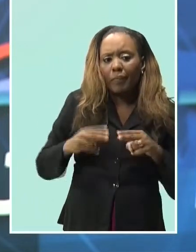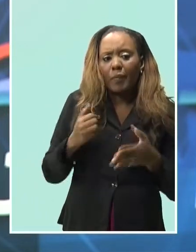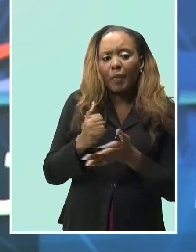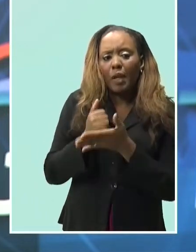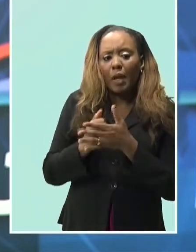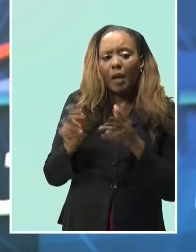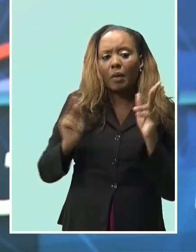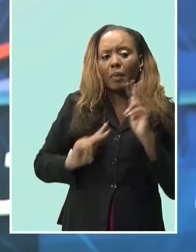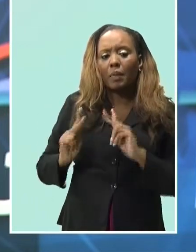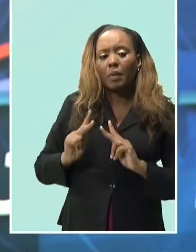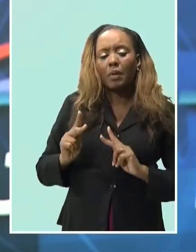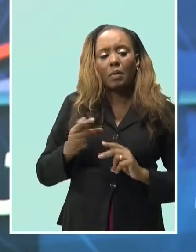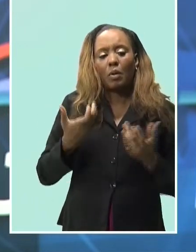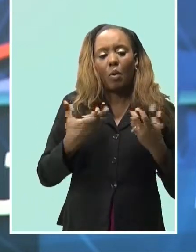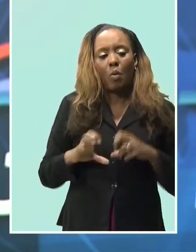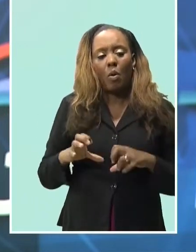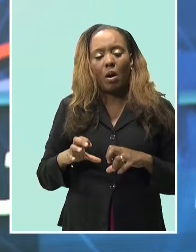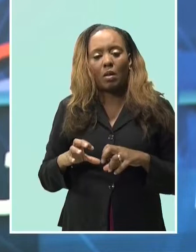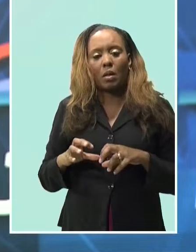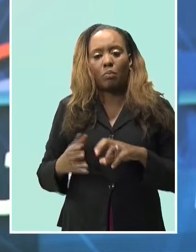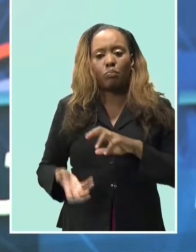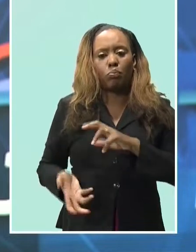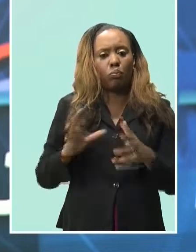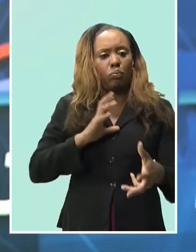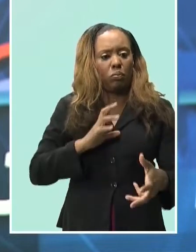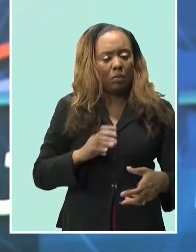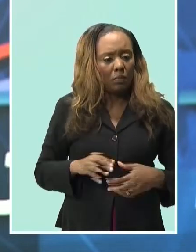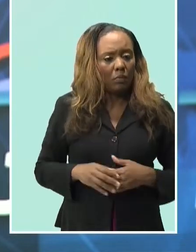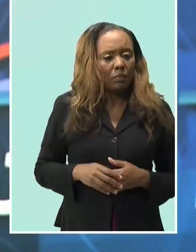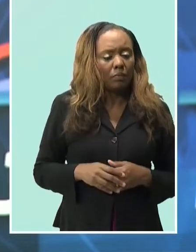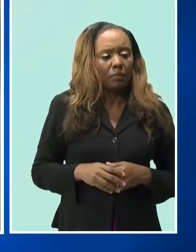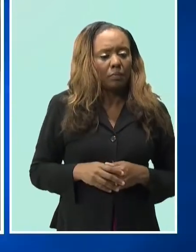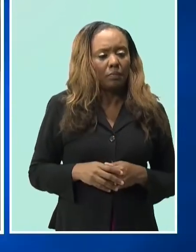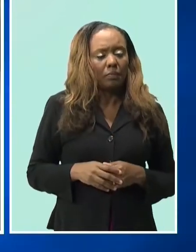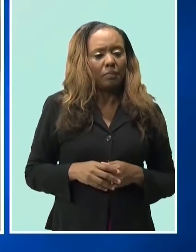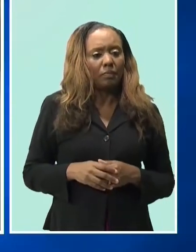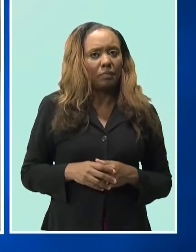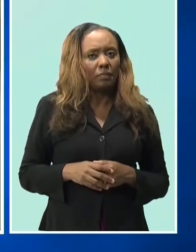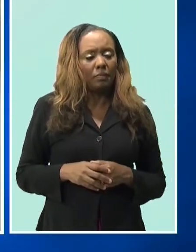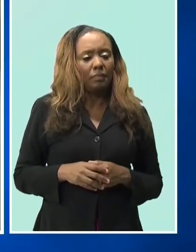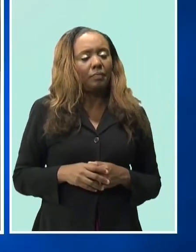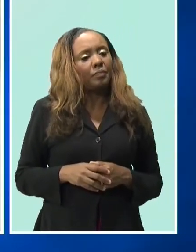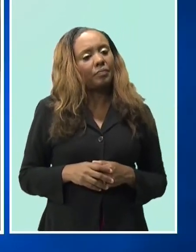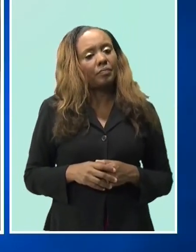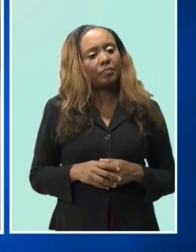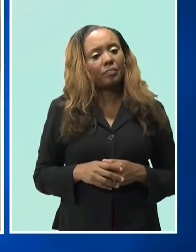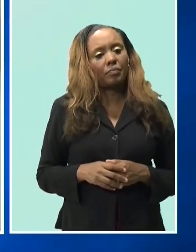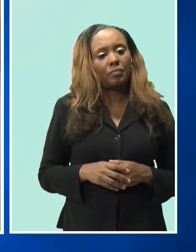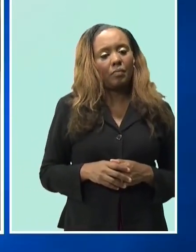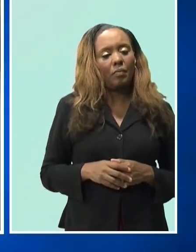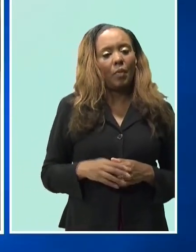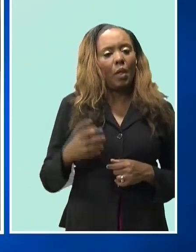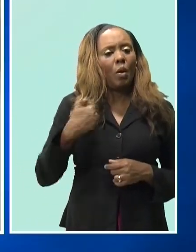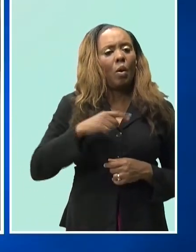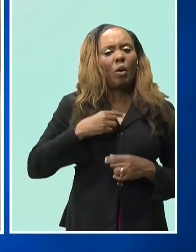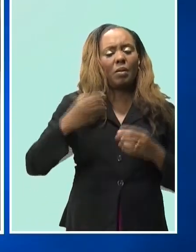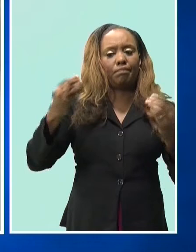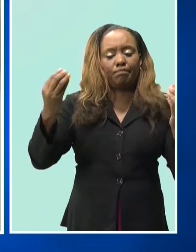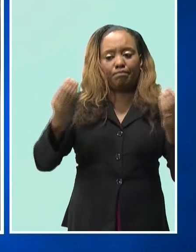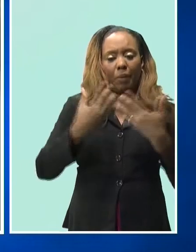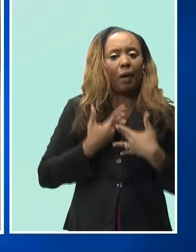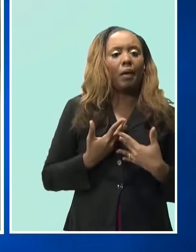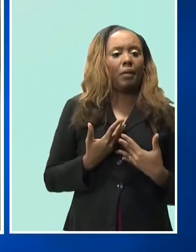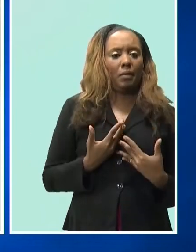ensure the flame does not get out of control. It is clear, however, from many reports reaching the